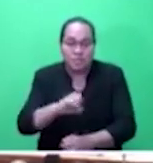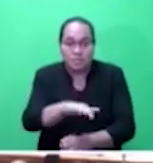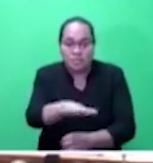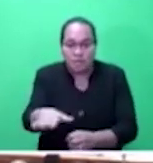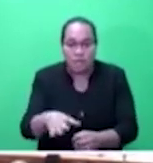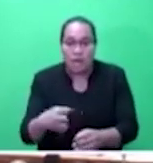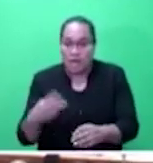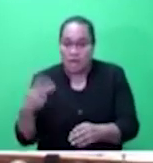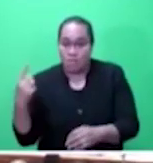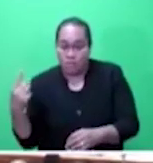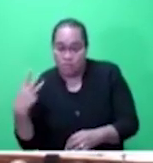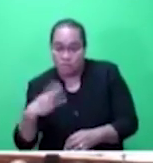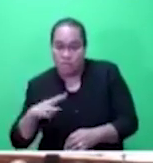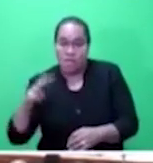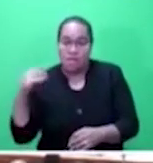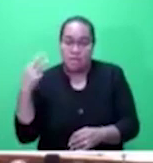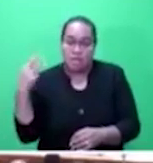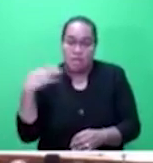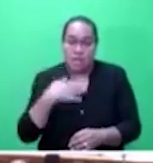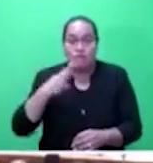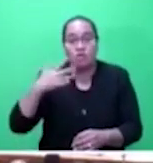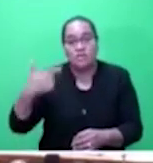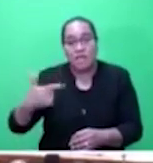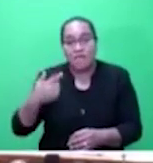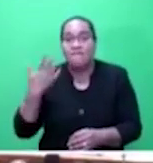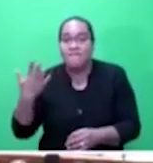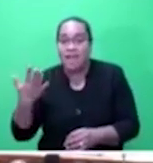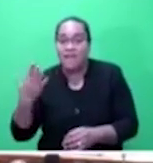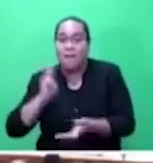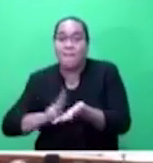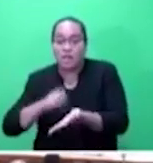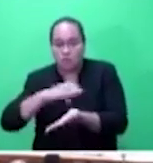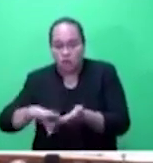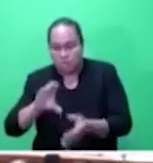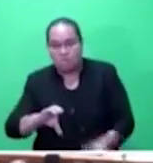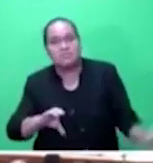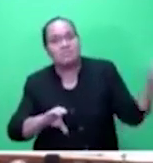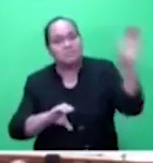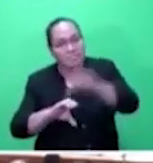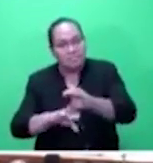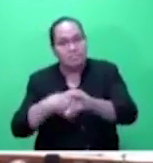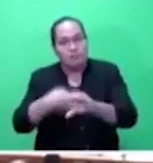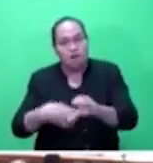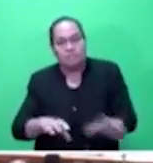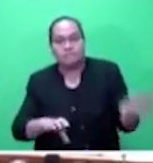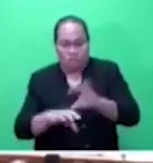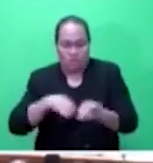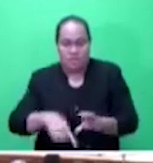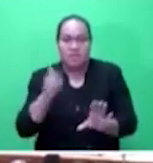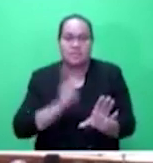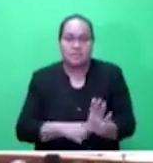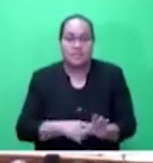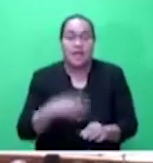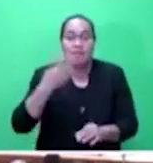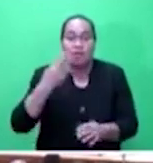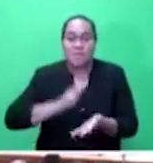the $347.5 million allocated to the health sector in this financial year. This $40 million